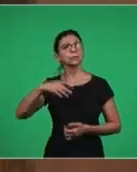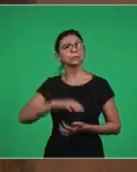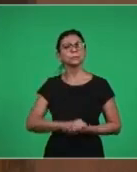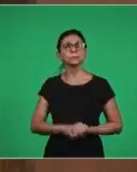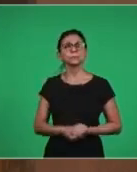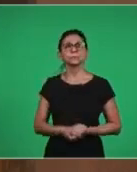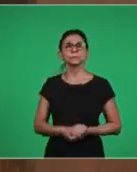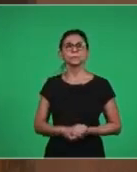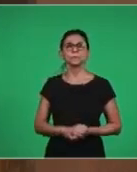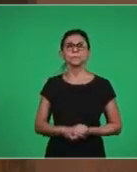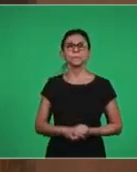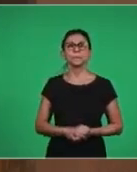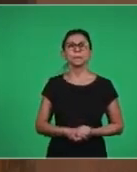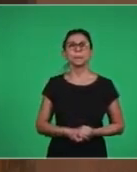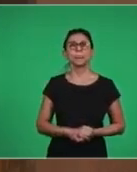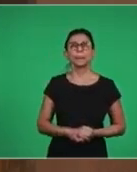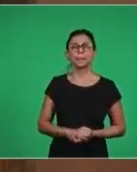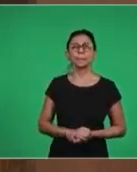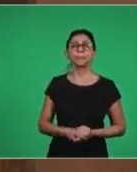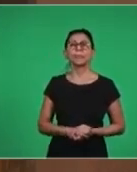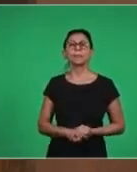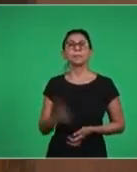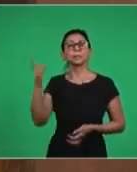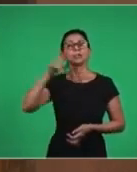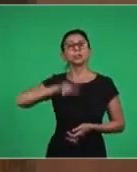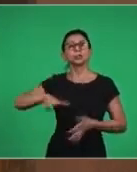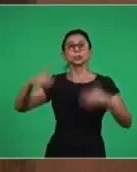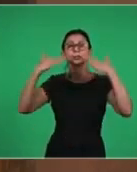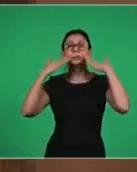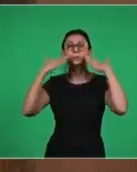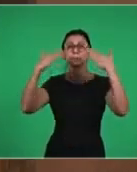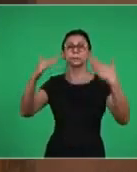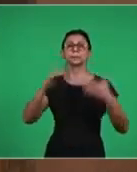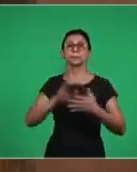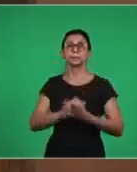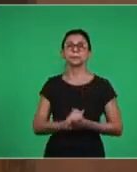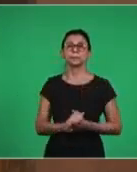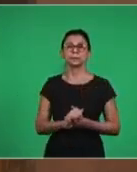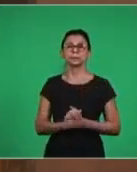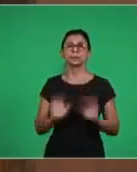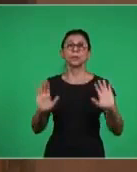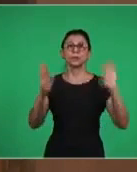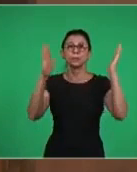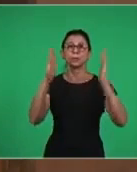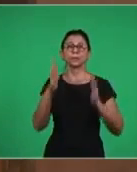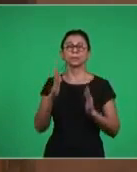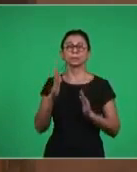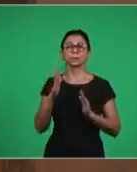We're going to have, on the TV channel in Brazil.